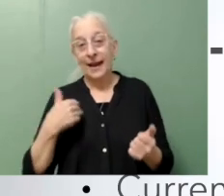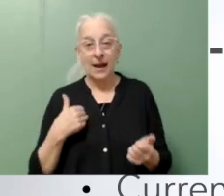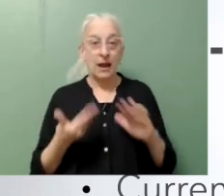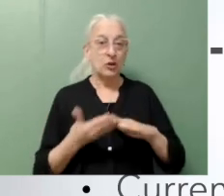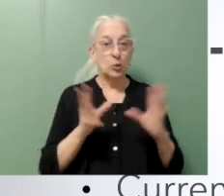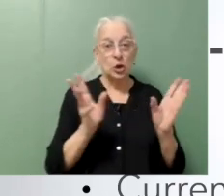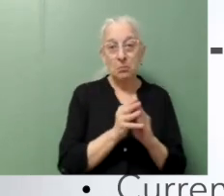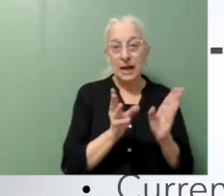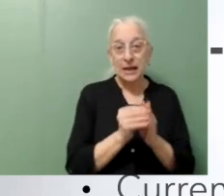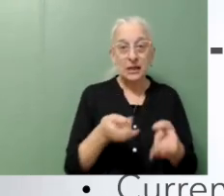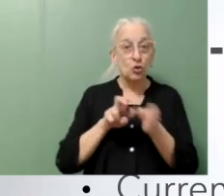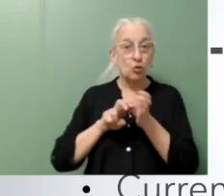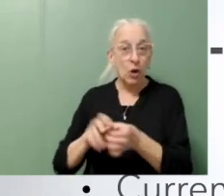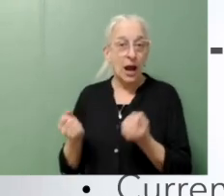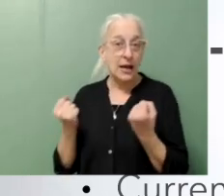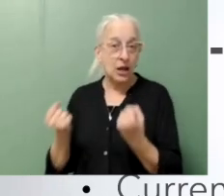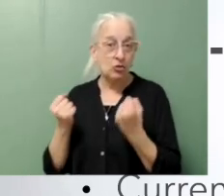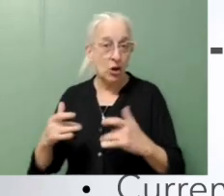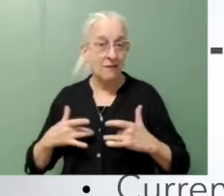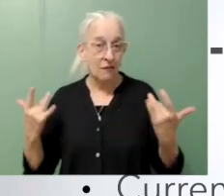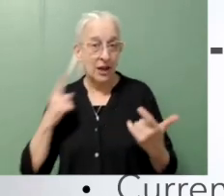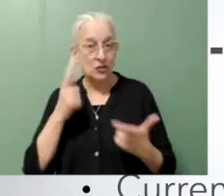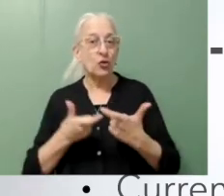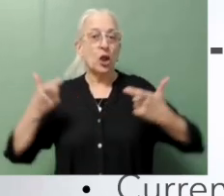events for large heavy-duty trucks.